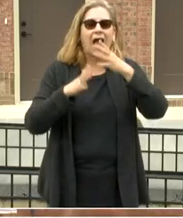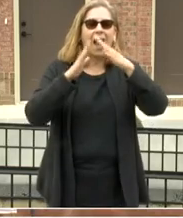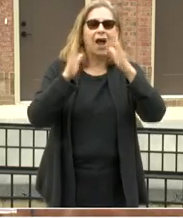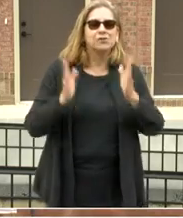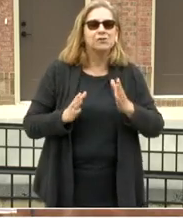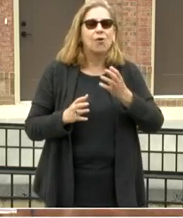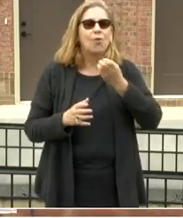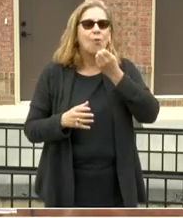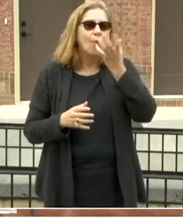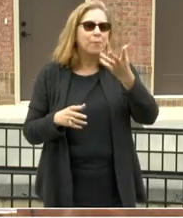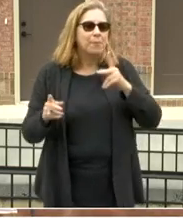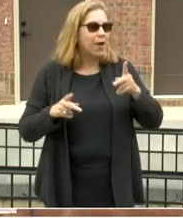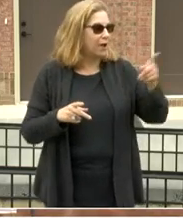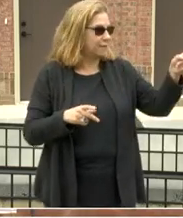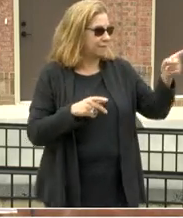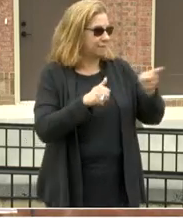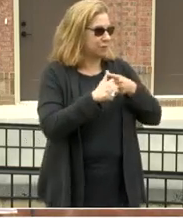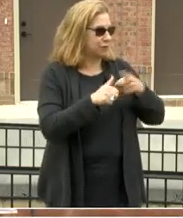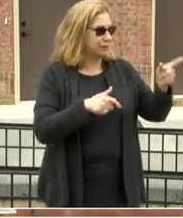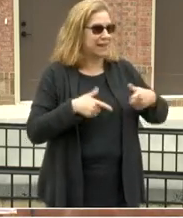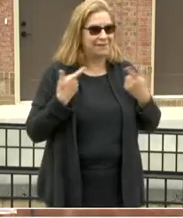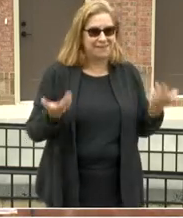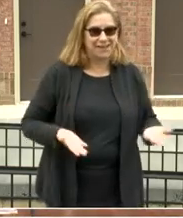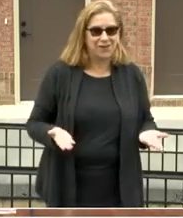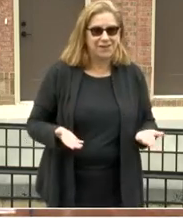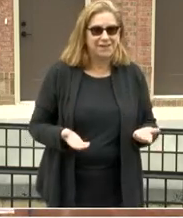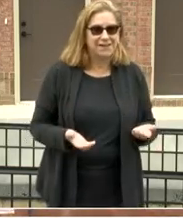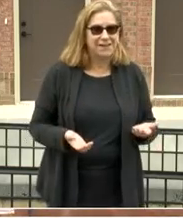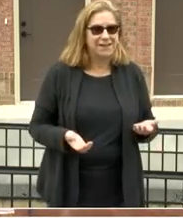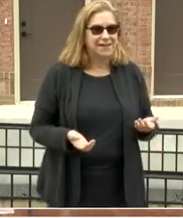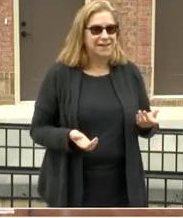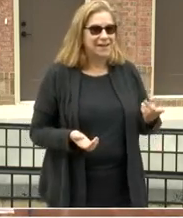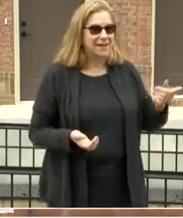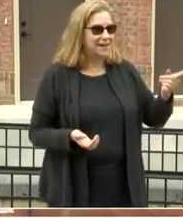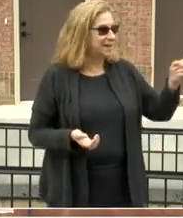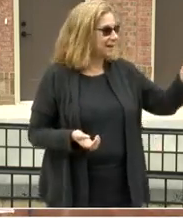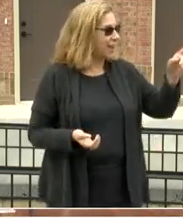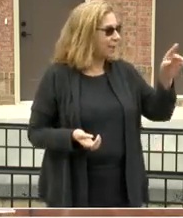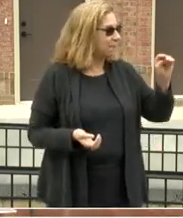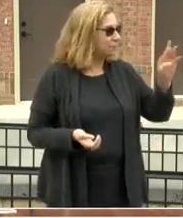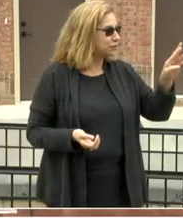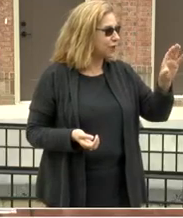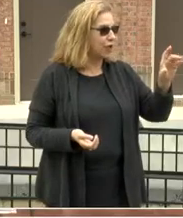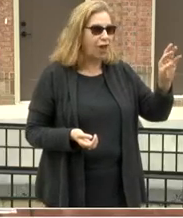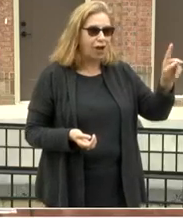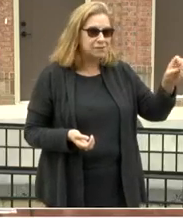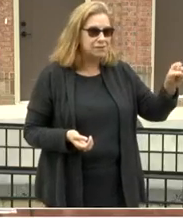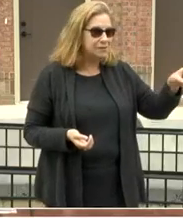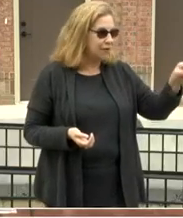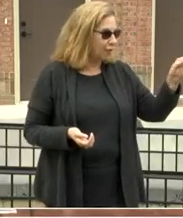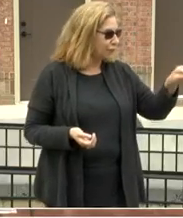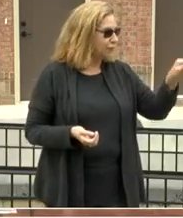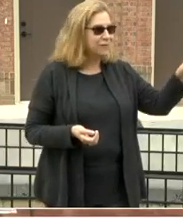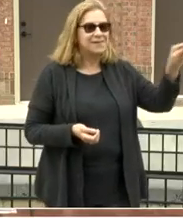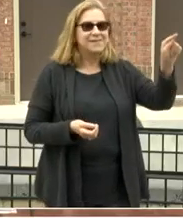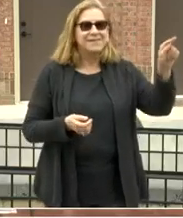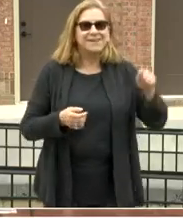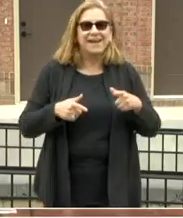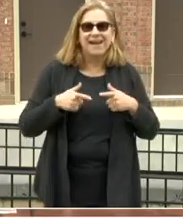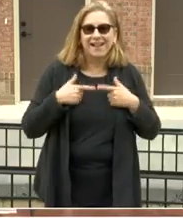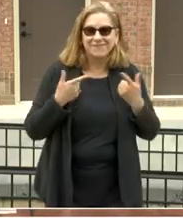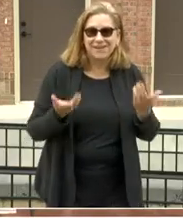see, and I know Mr. Howard and the Clarks will keep a close eye on this, over the next couple months, you'll see